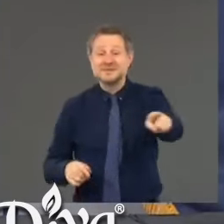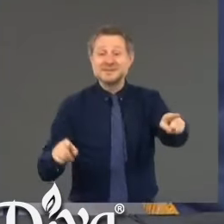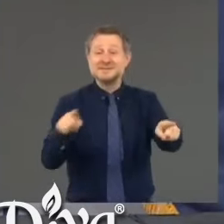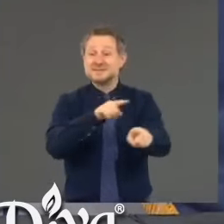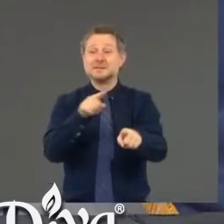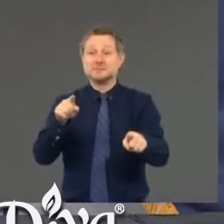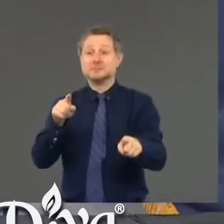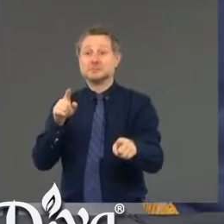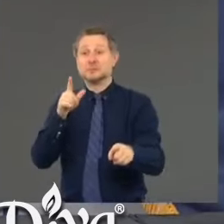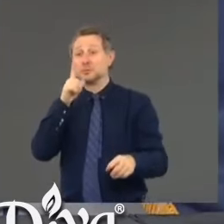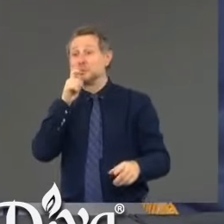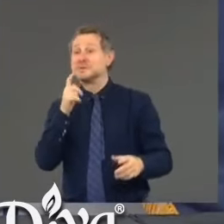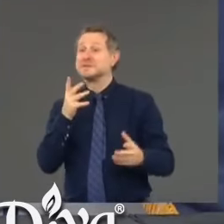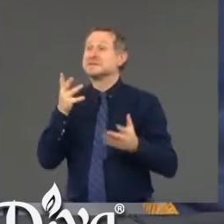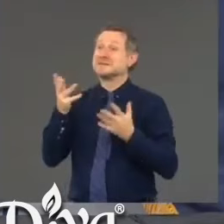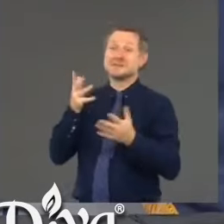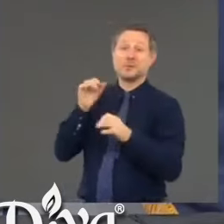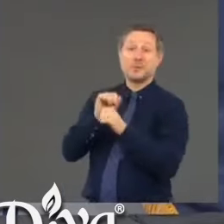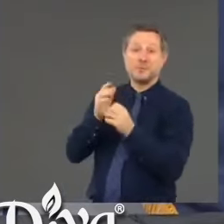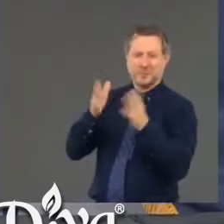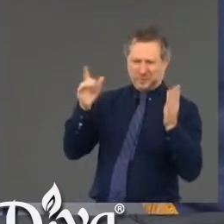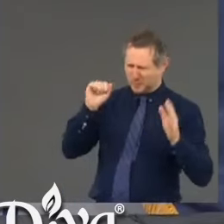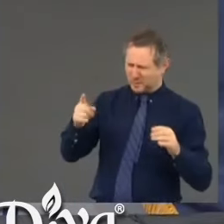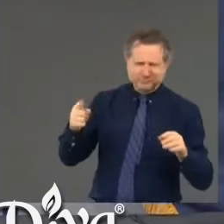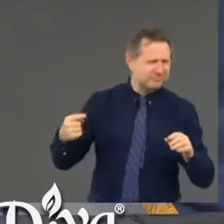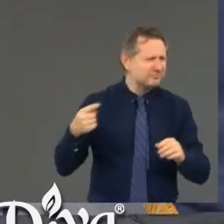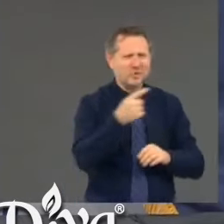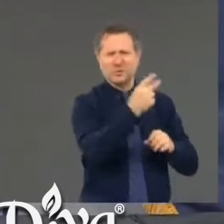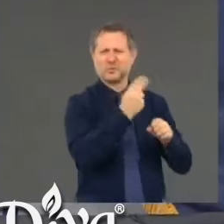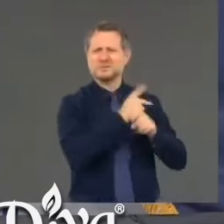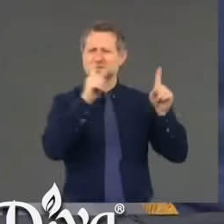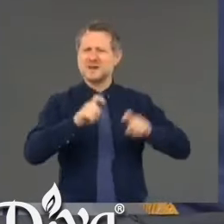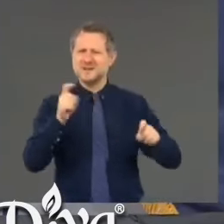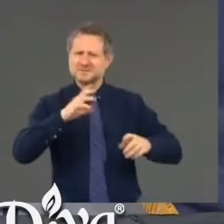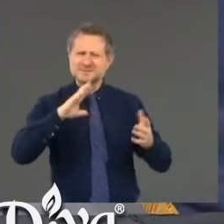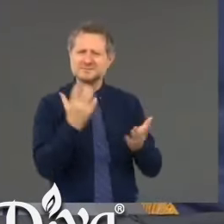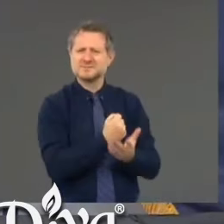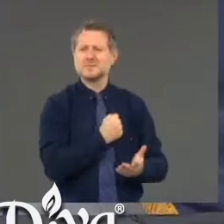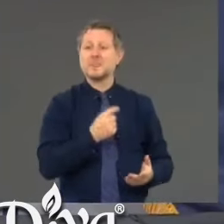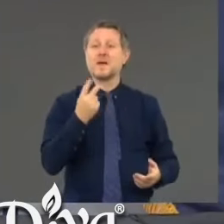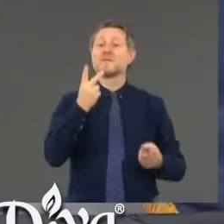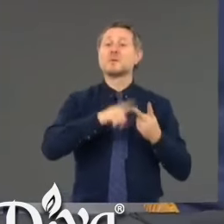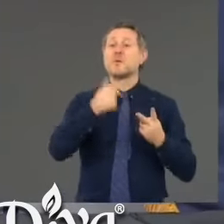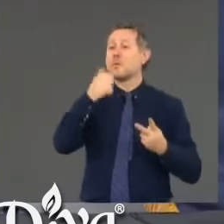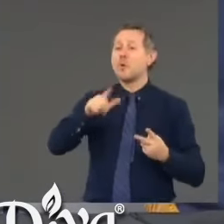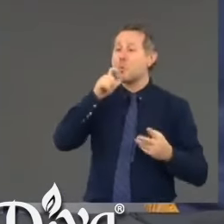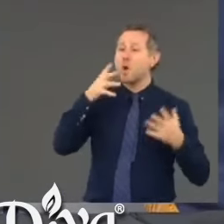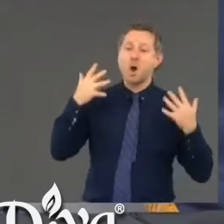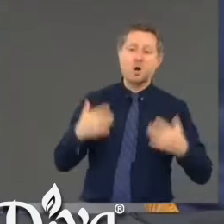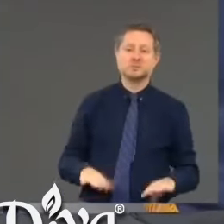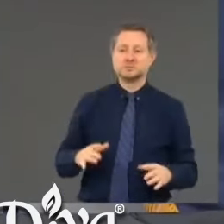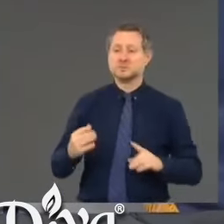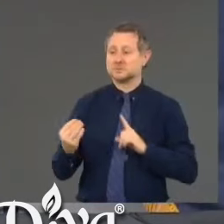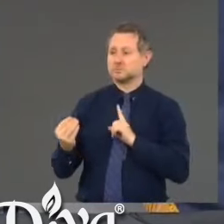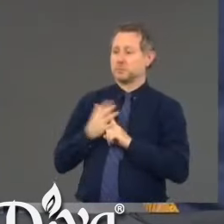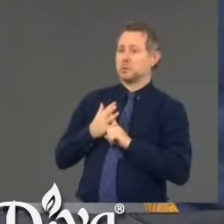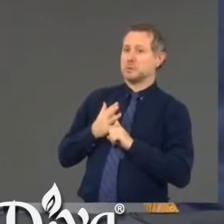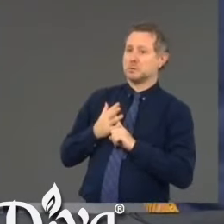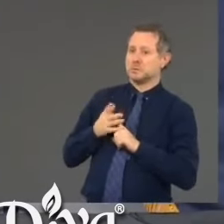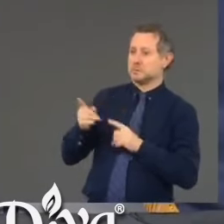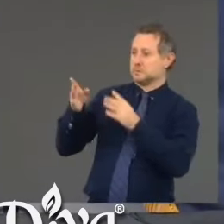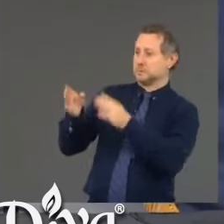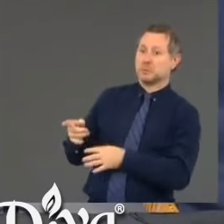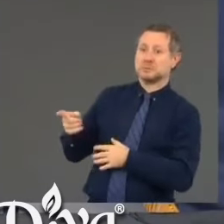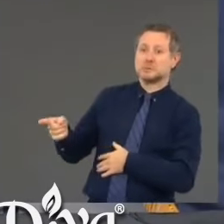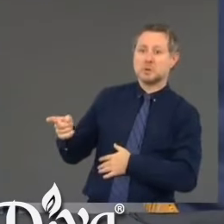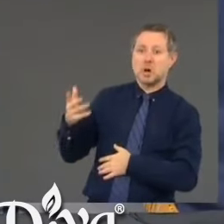deals with the public can get a test. Anyone exposed to a person who turns out to be COVID